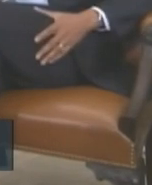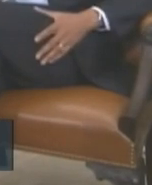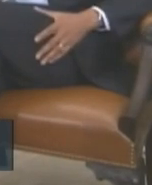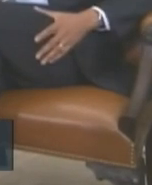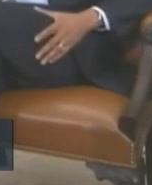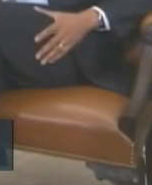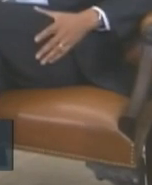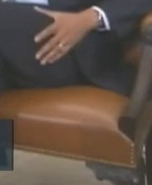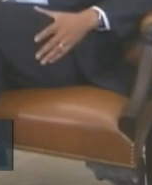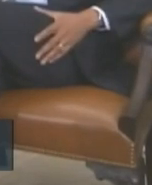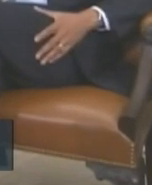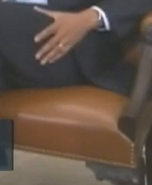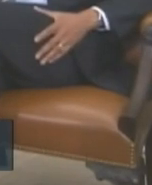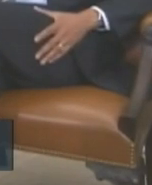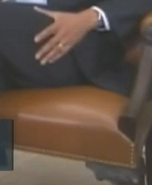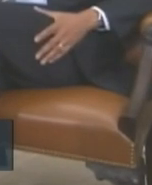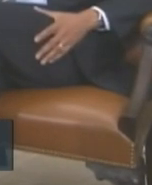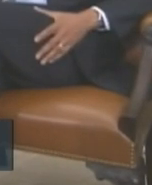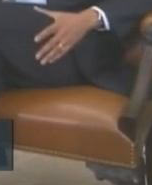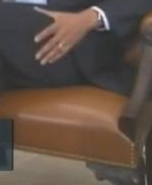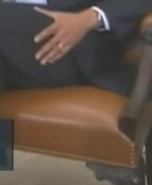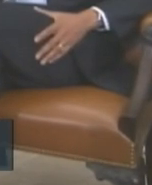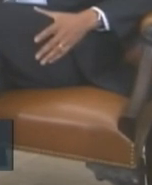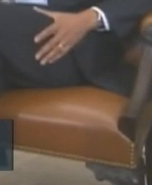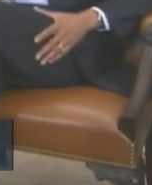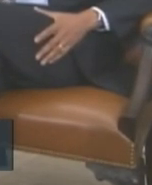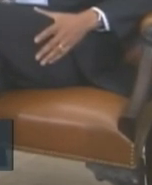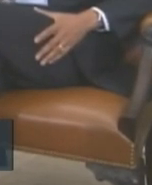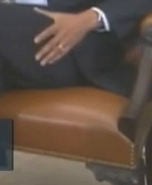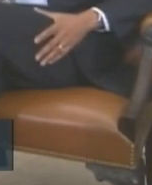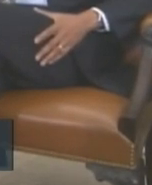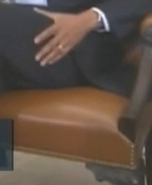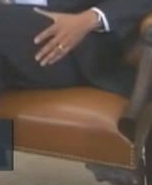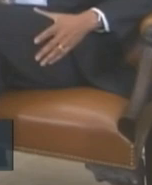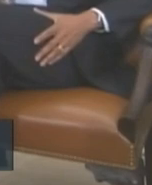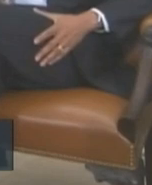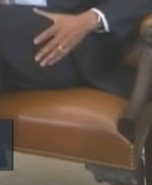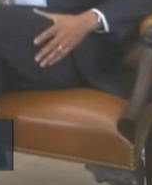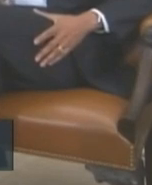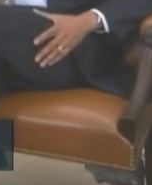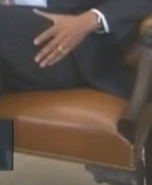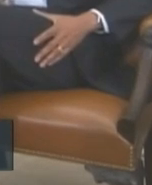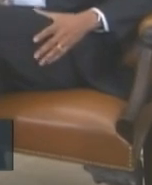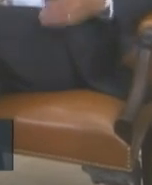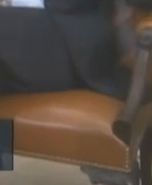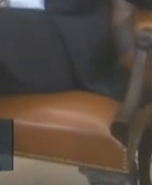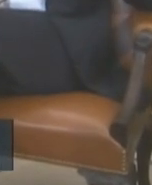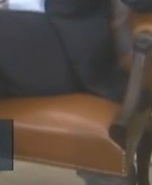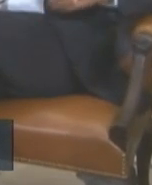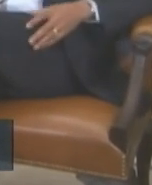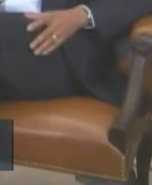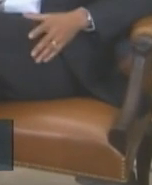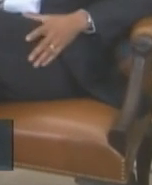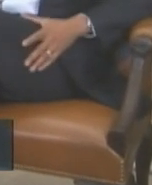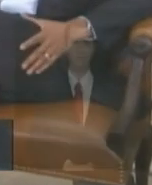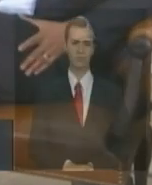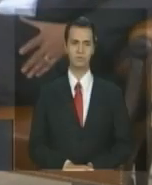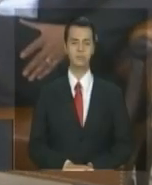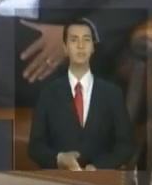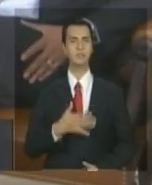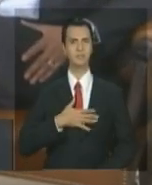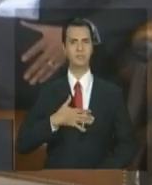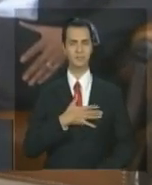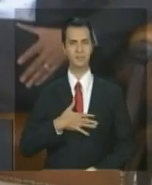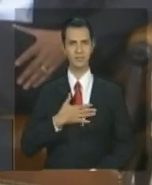when Michelle and our daughters and I had a chance to visit Brazil last year. É para mim uma